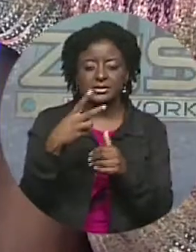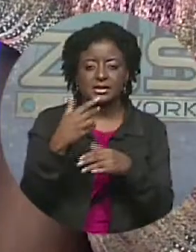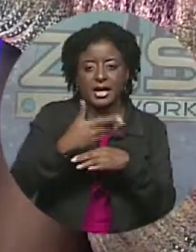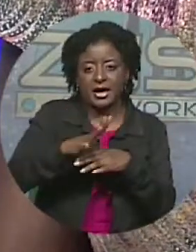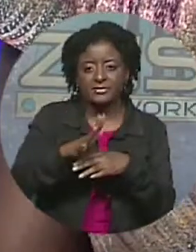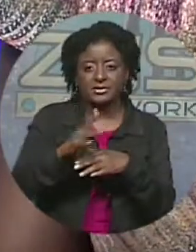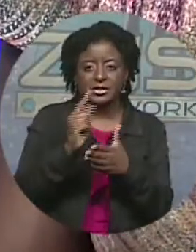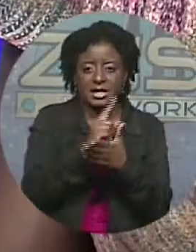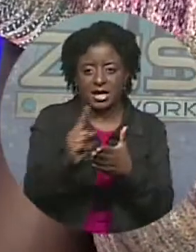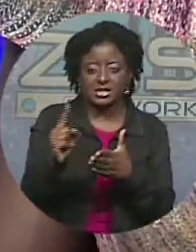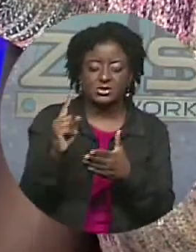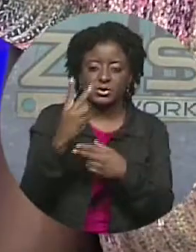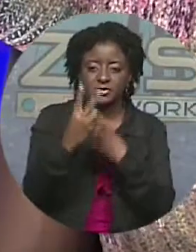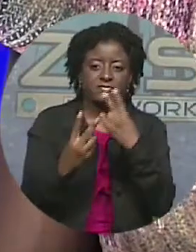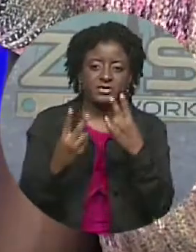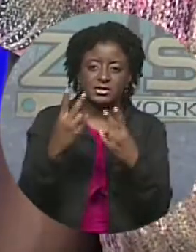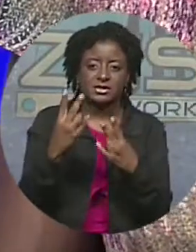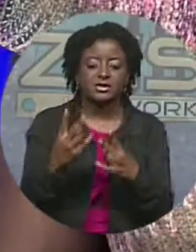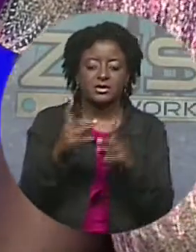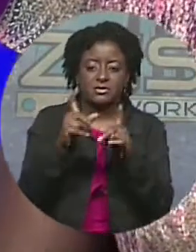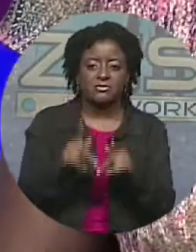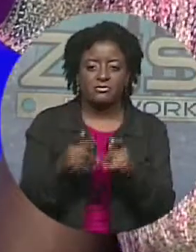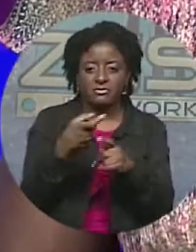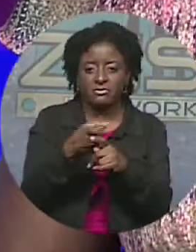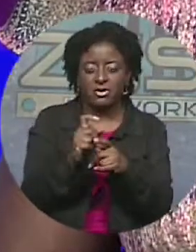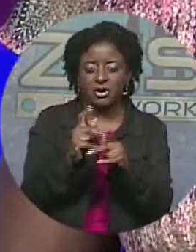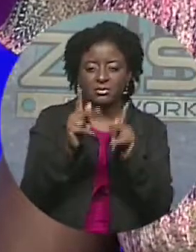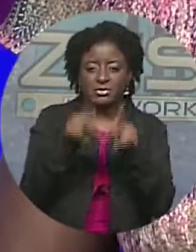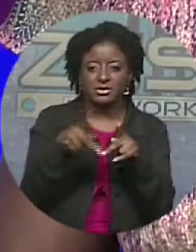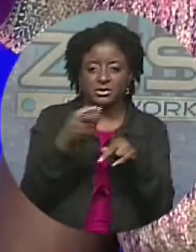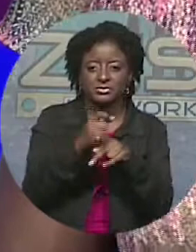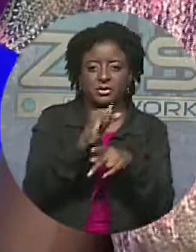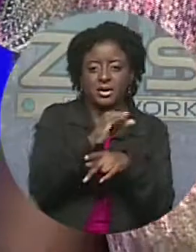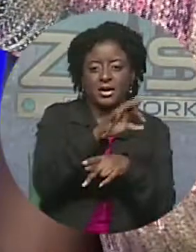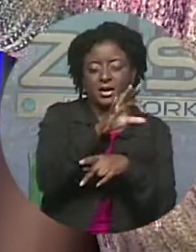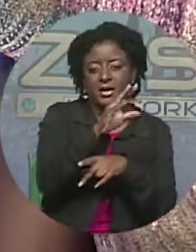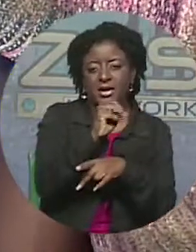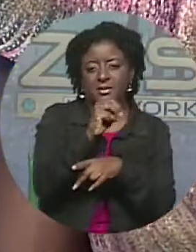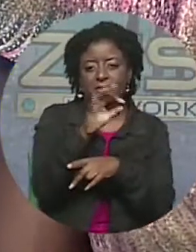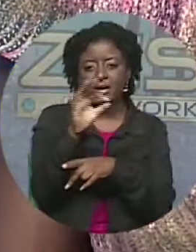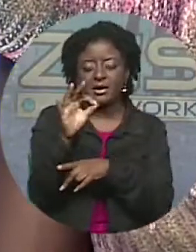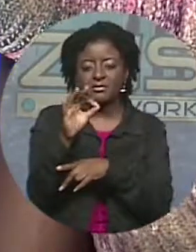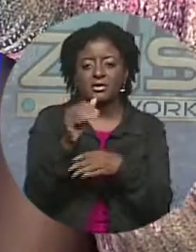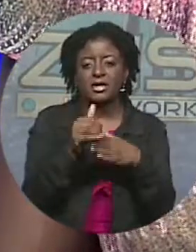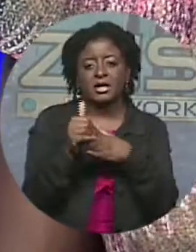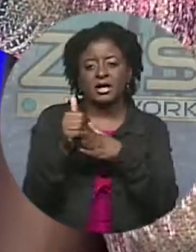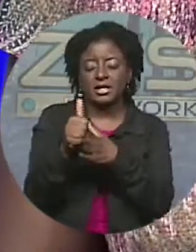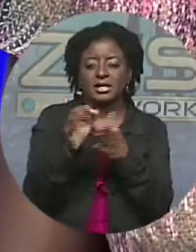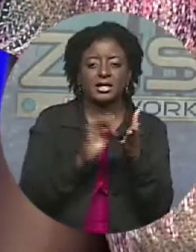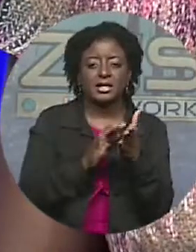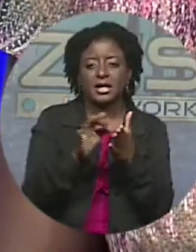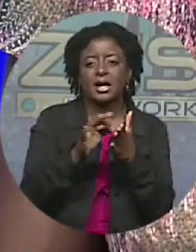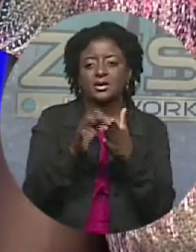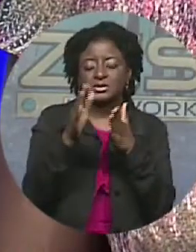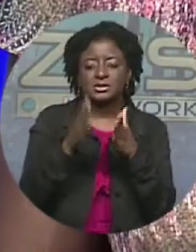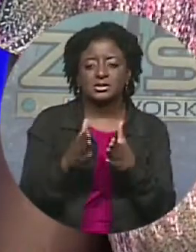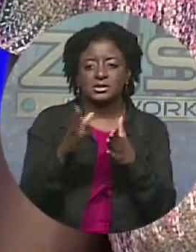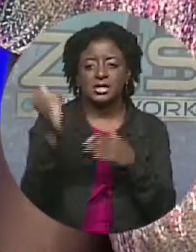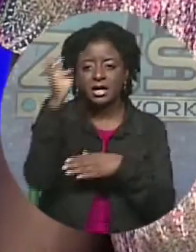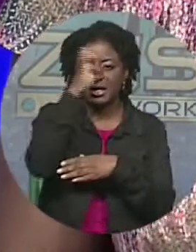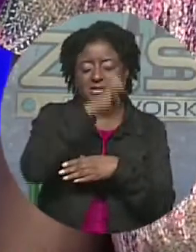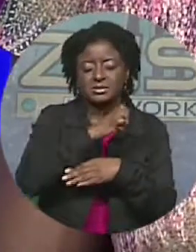After last week's visit from officials at the International Monetary Fund, IMF, a leading accountant estimates it could be anywhere